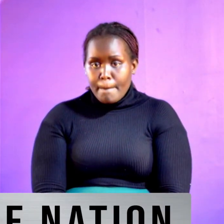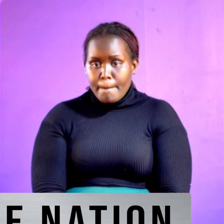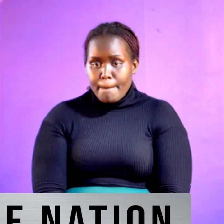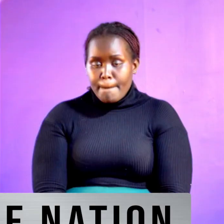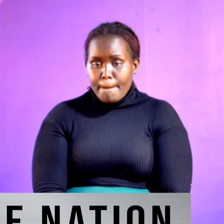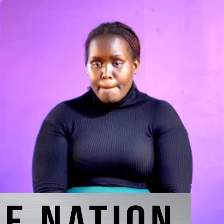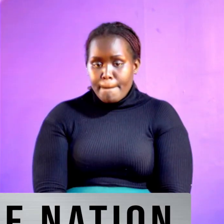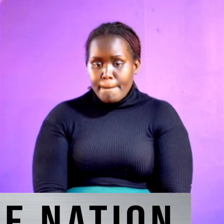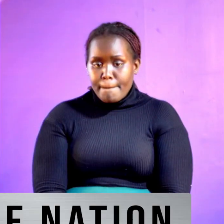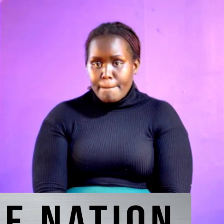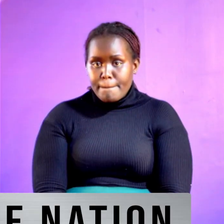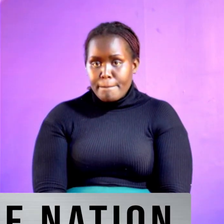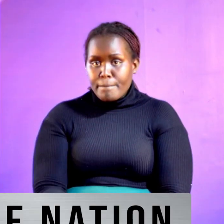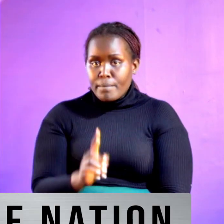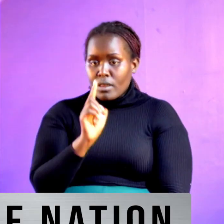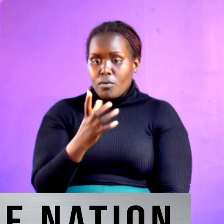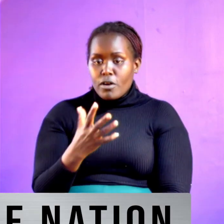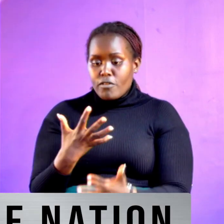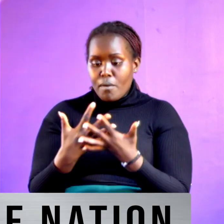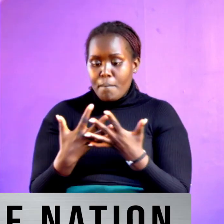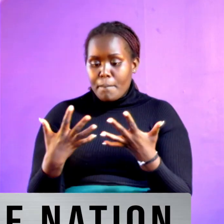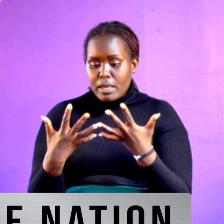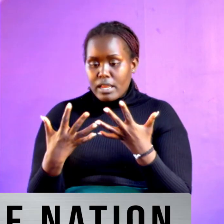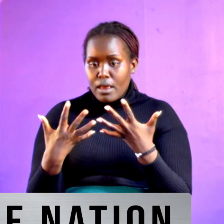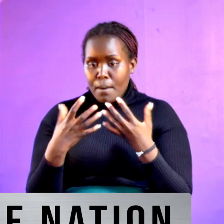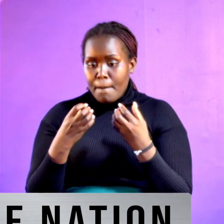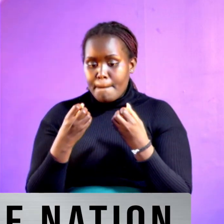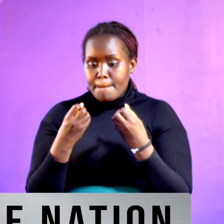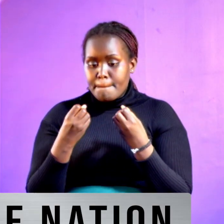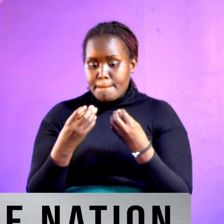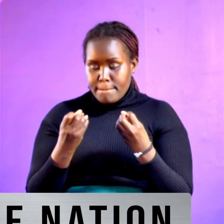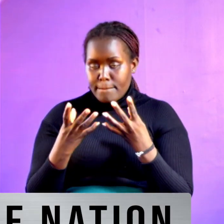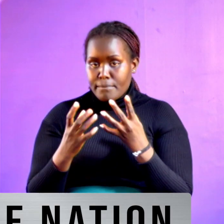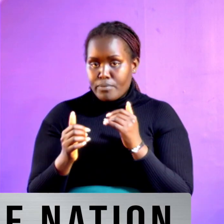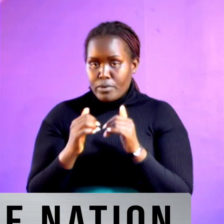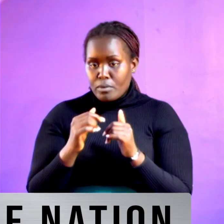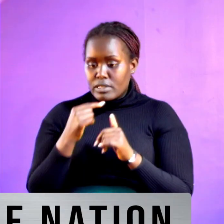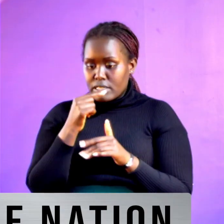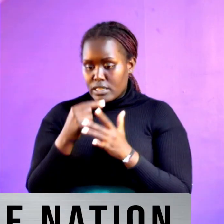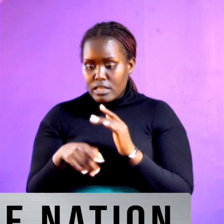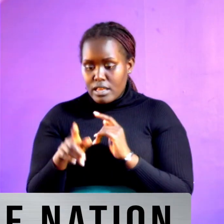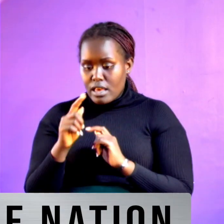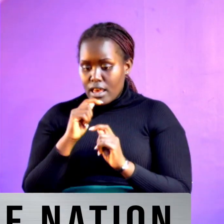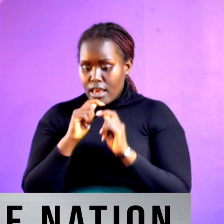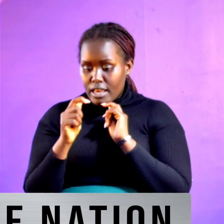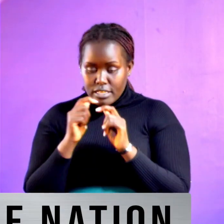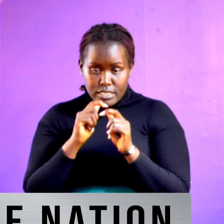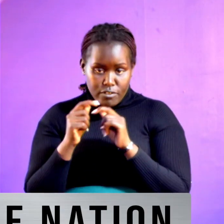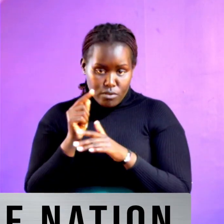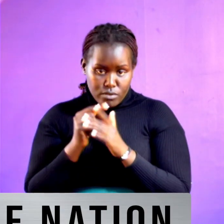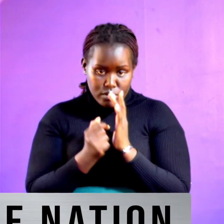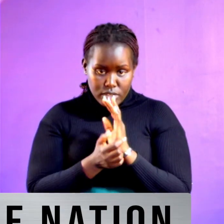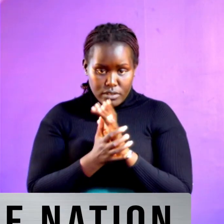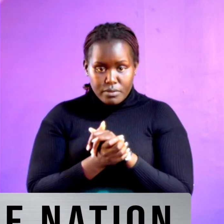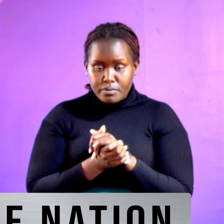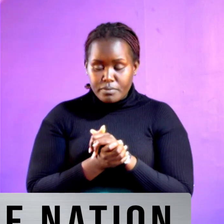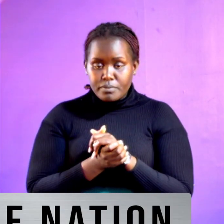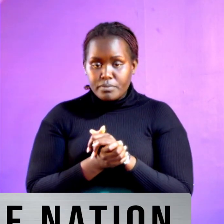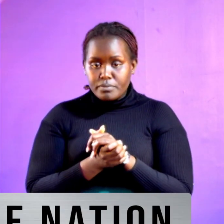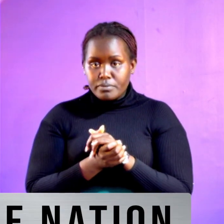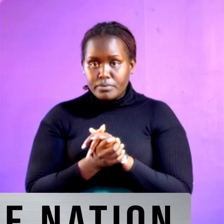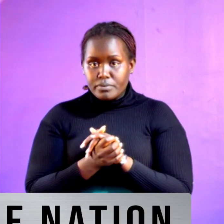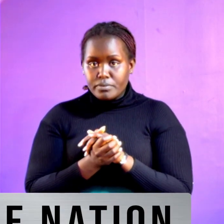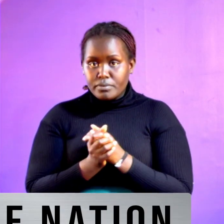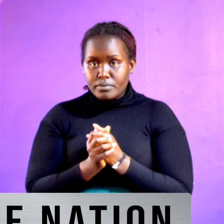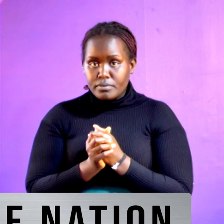the many things that he said in that interview was that